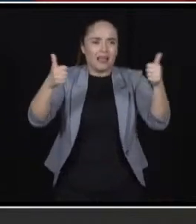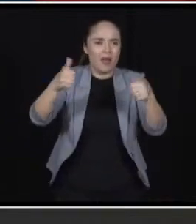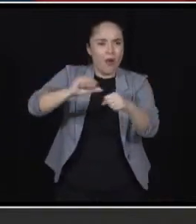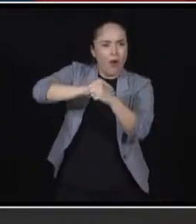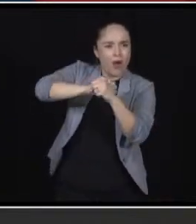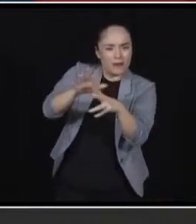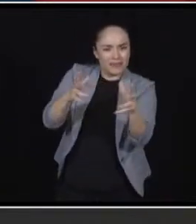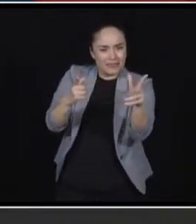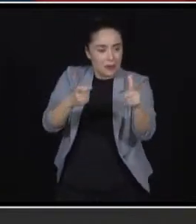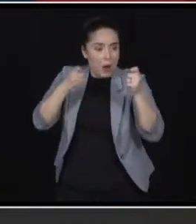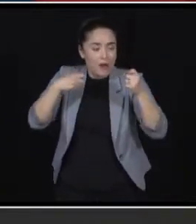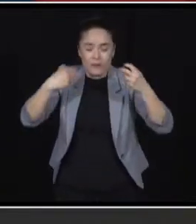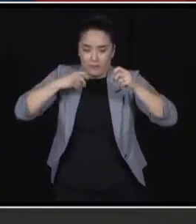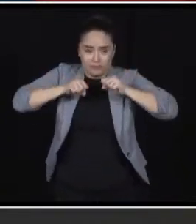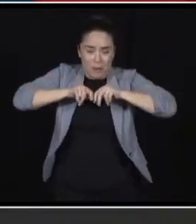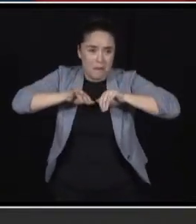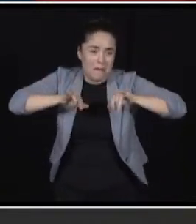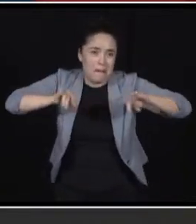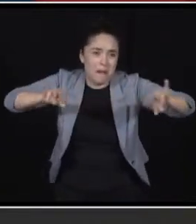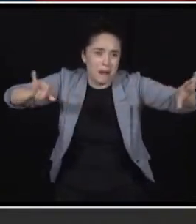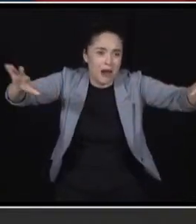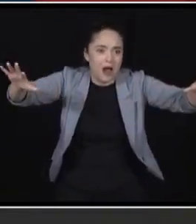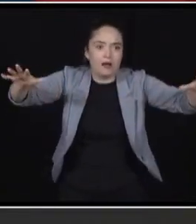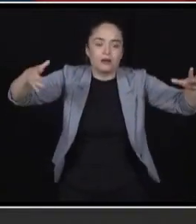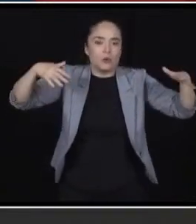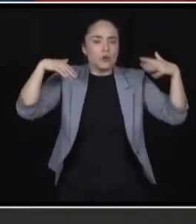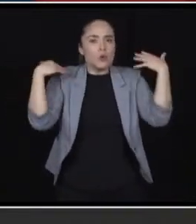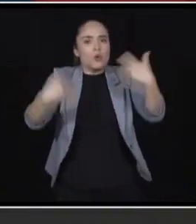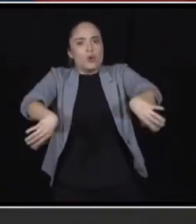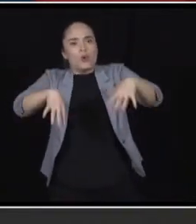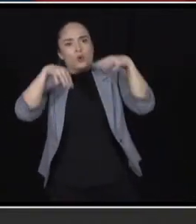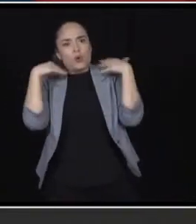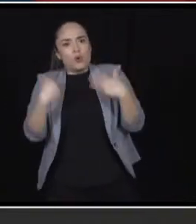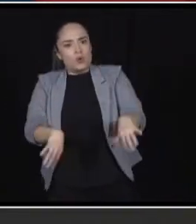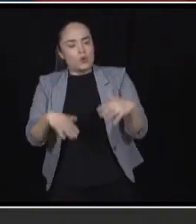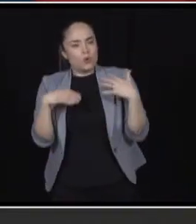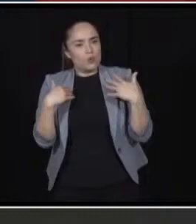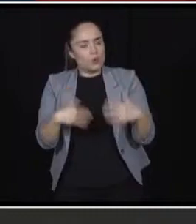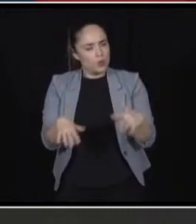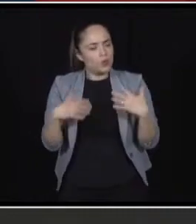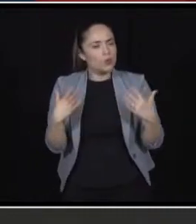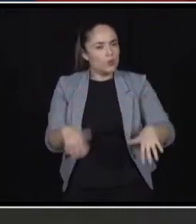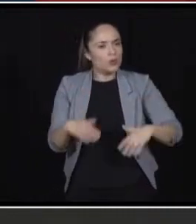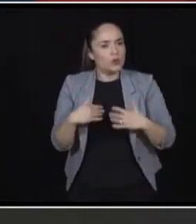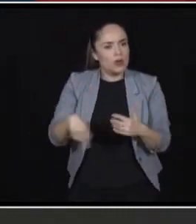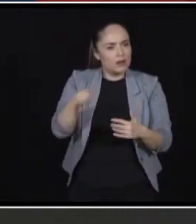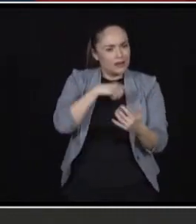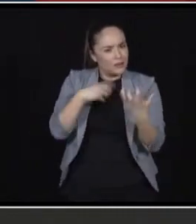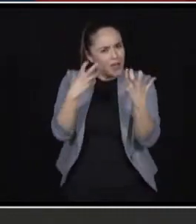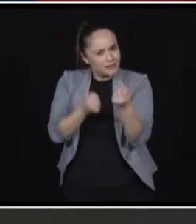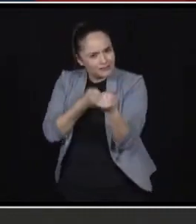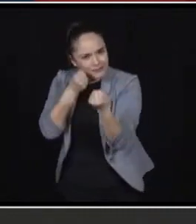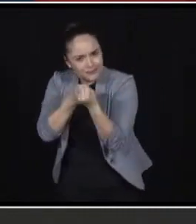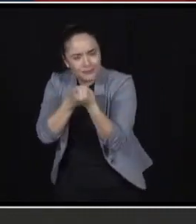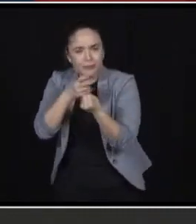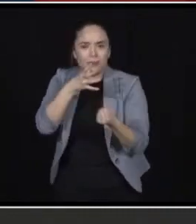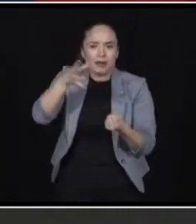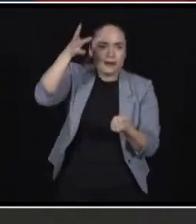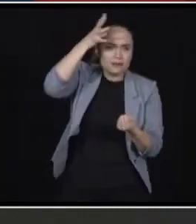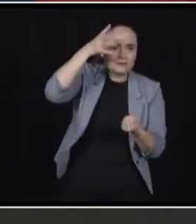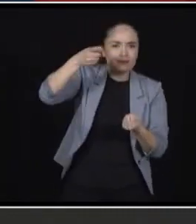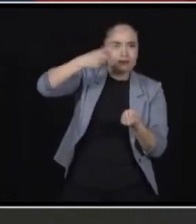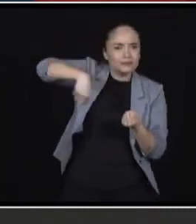this is challenging for parents. We've announced financial support for parents, our Support for Families program, $400 per